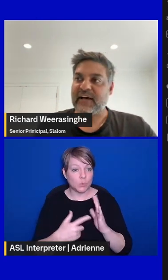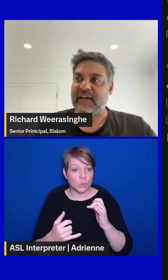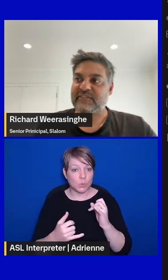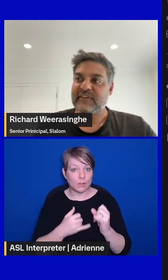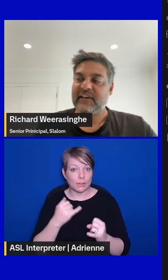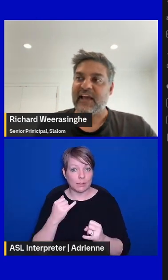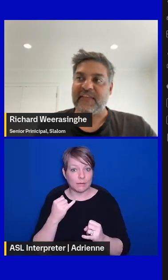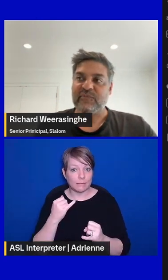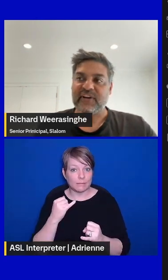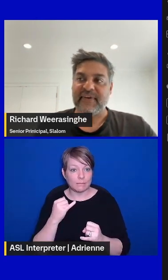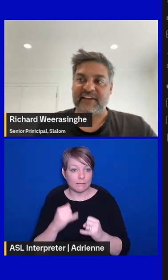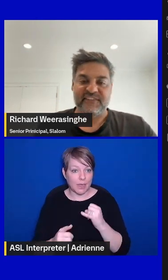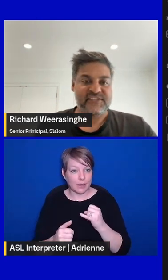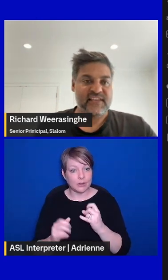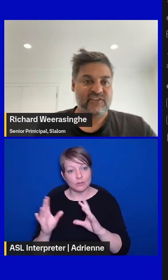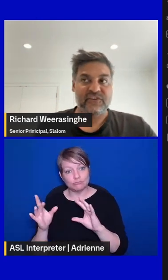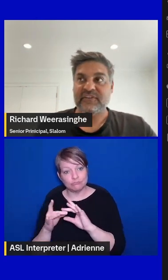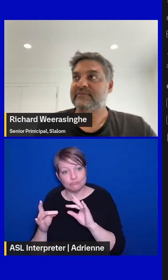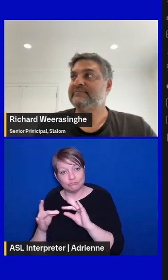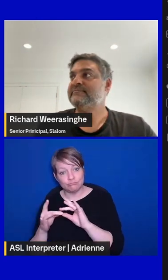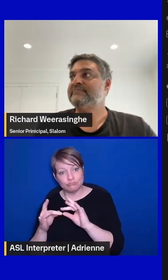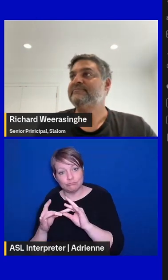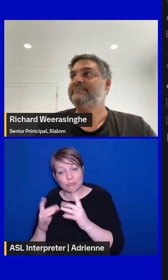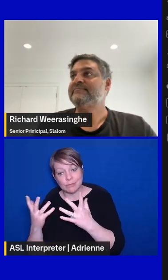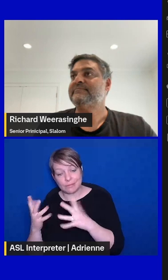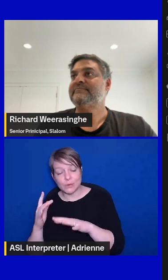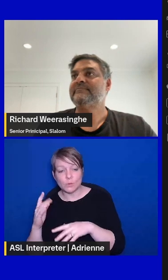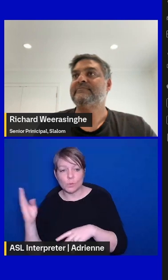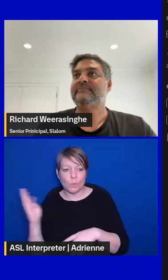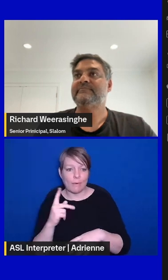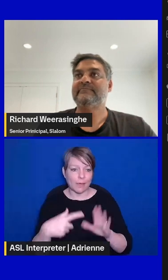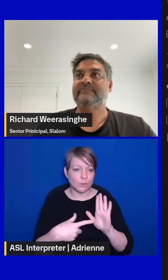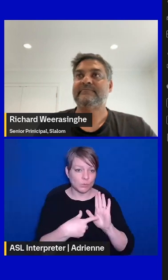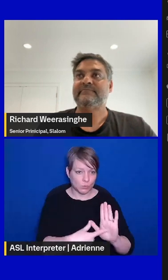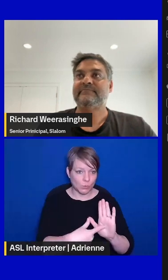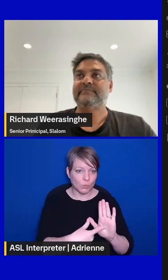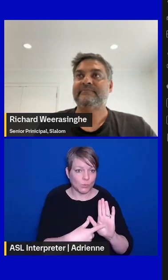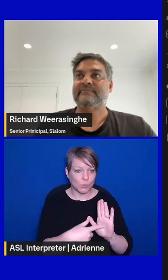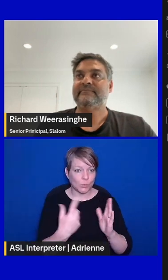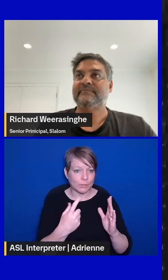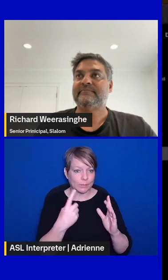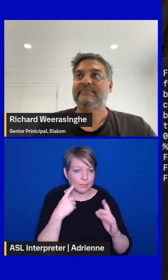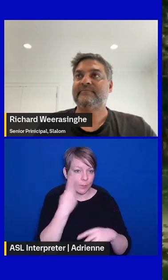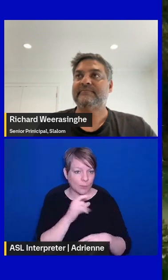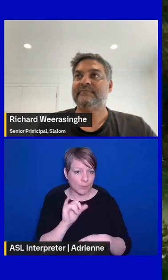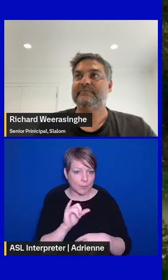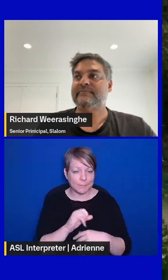part, and then we'll come back to this and have a look.